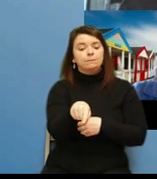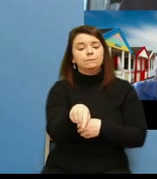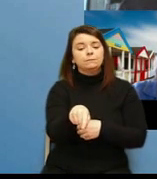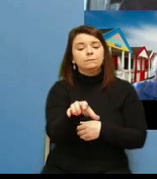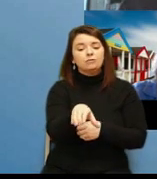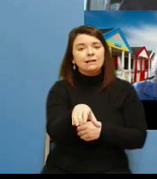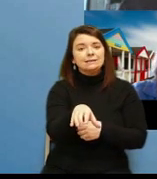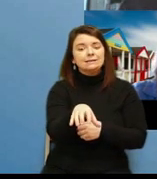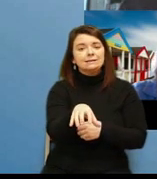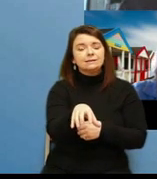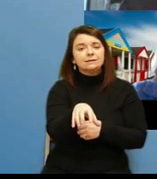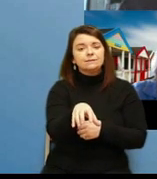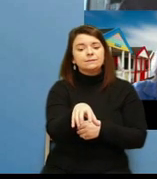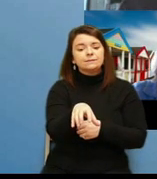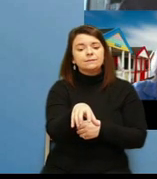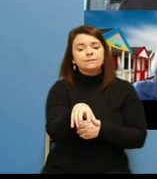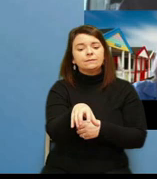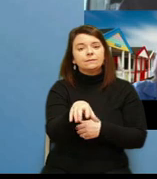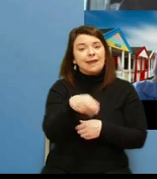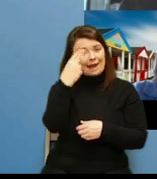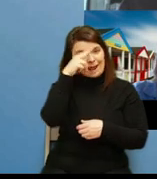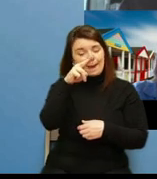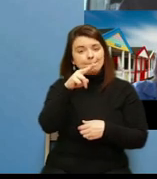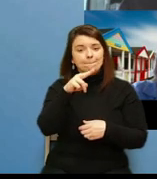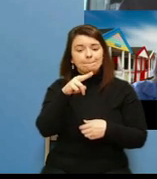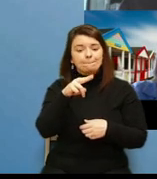champions. And we've also got one practice who have